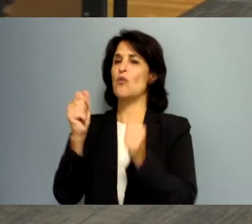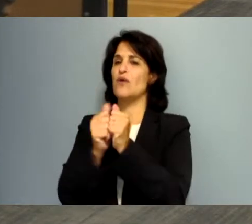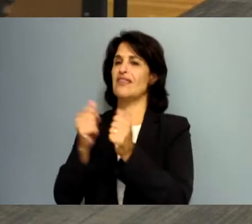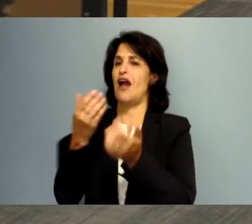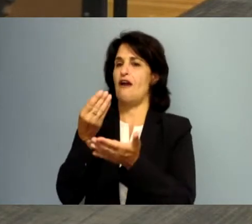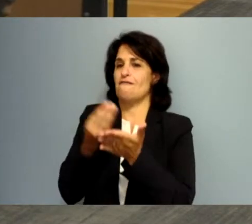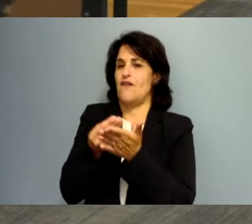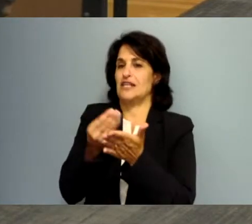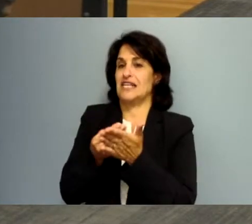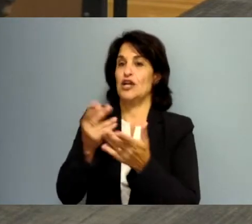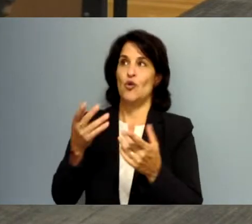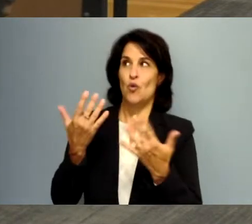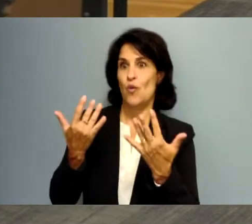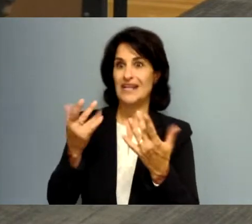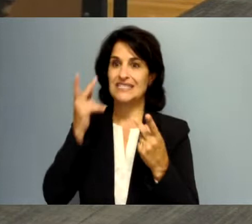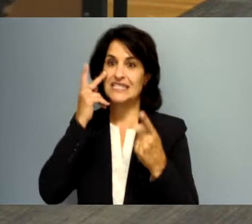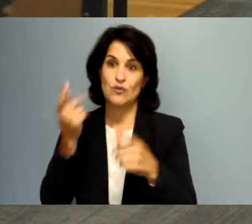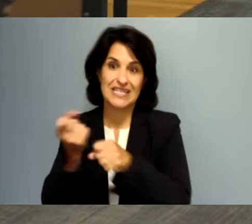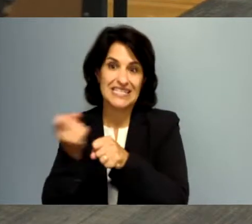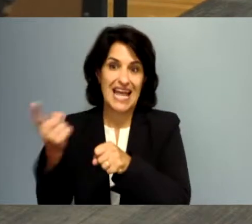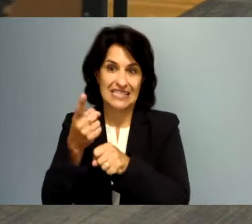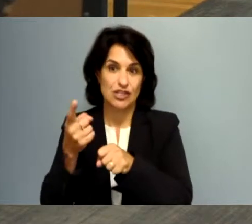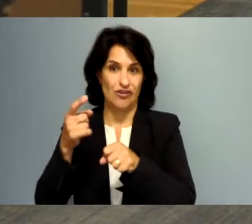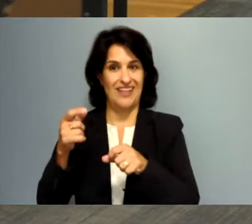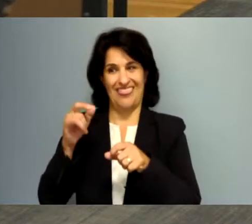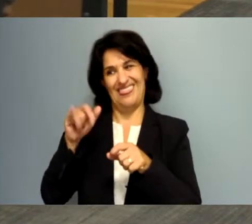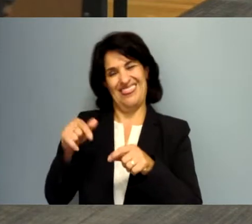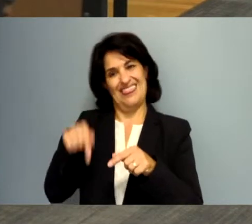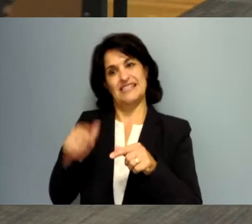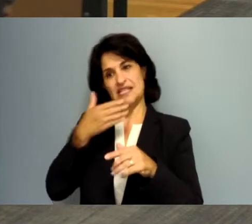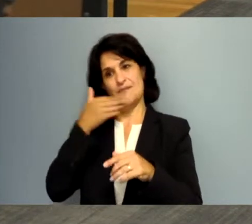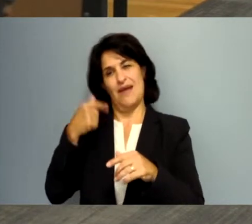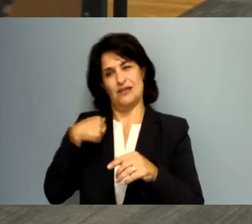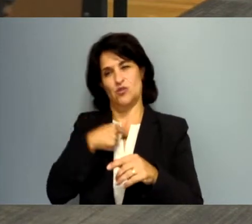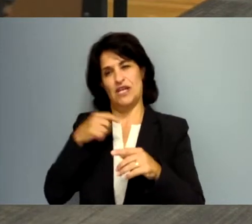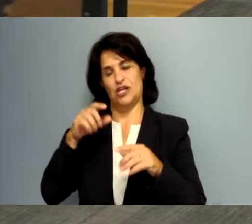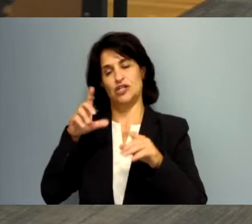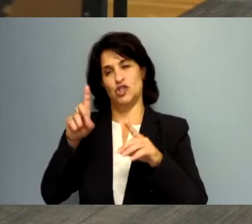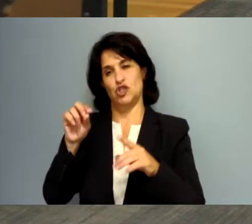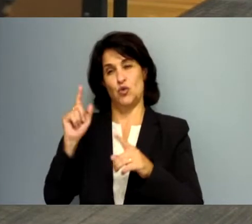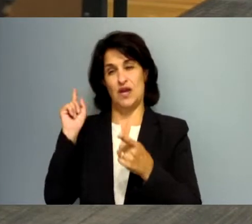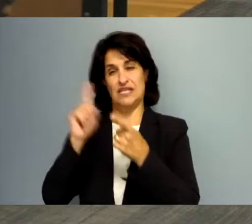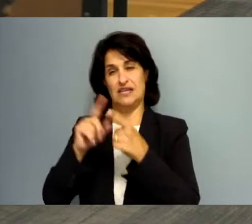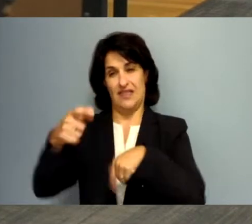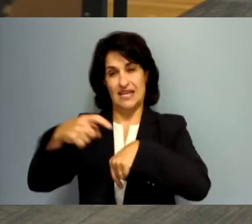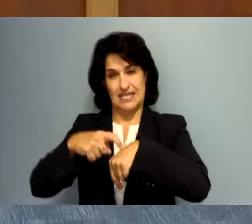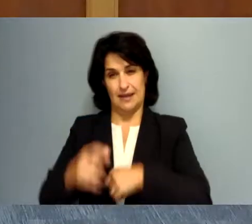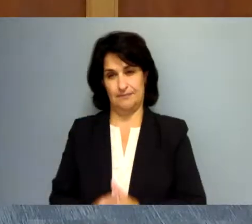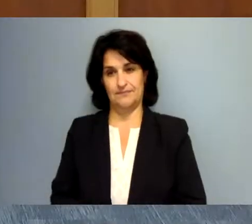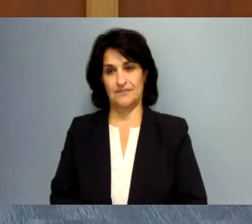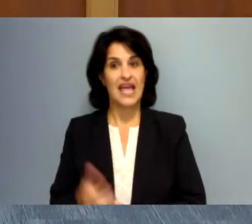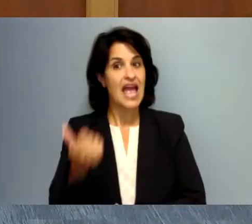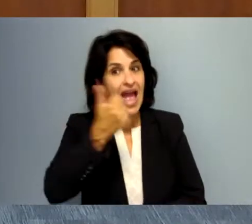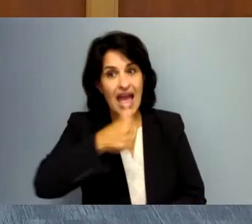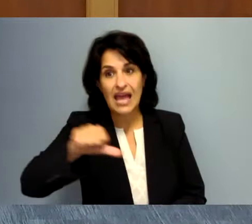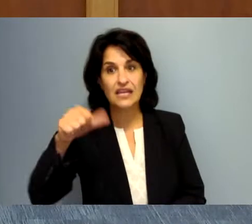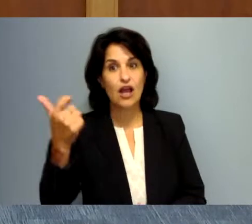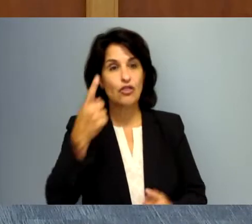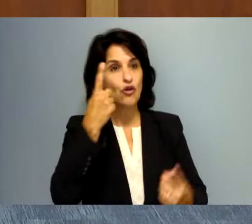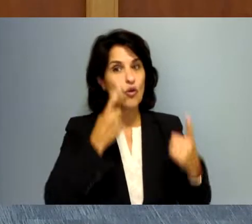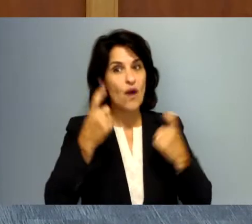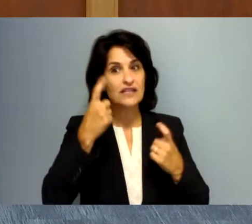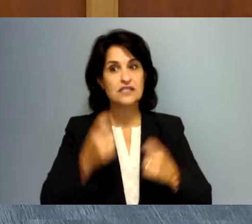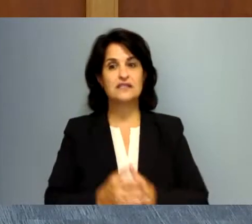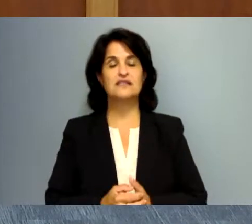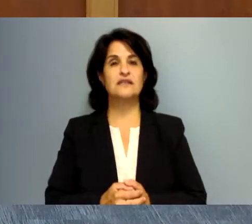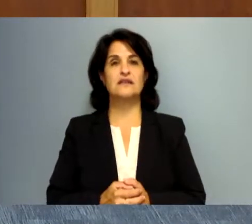what next year brings, this was the best that we could do. Okay. Any other questions? And also